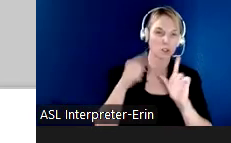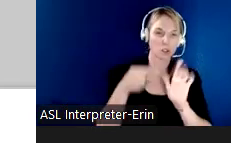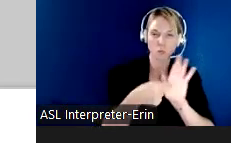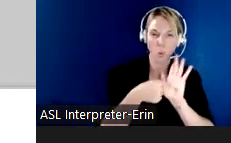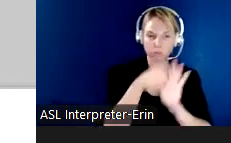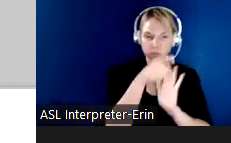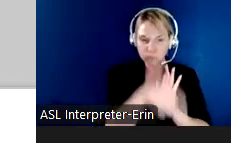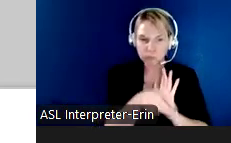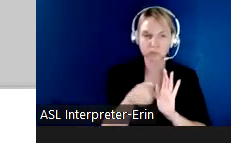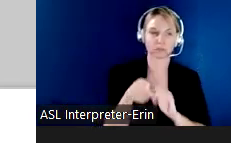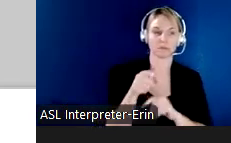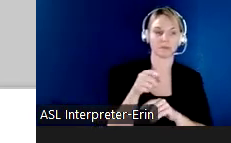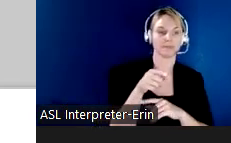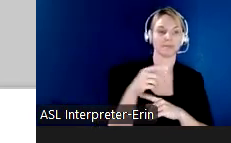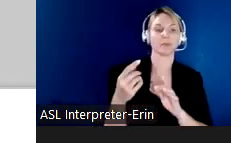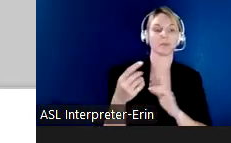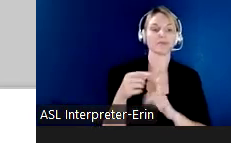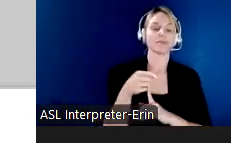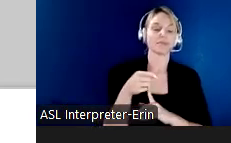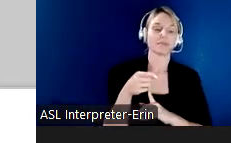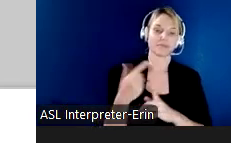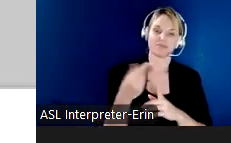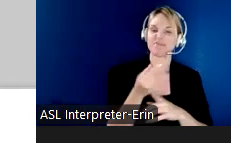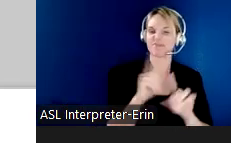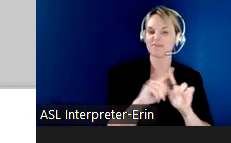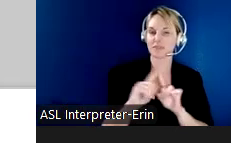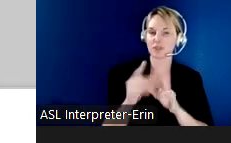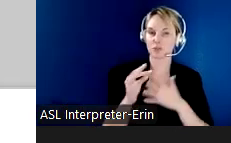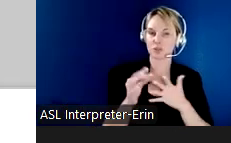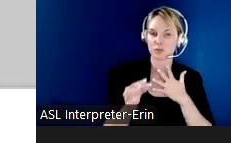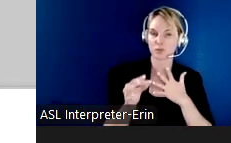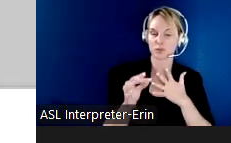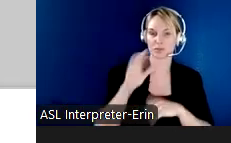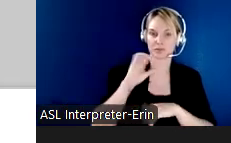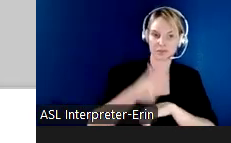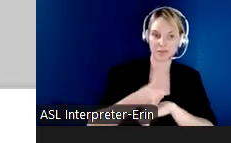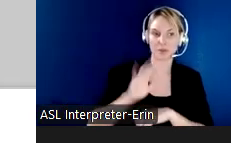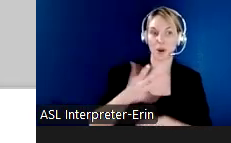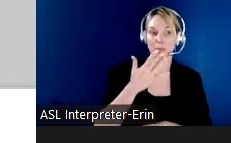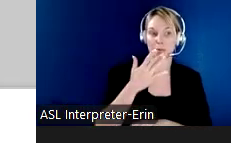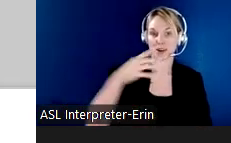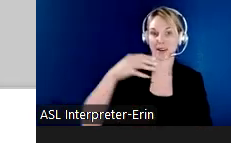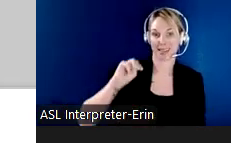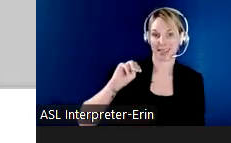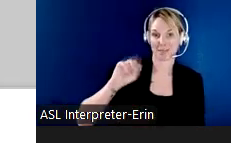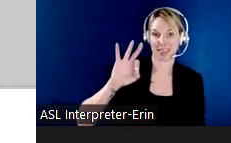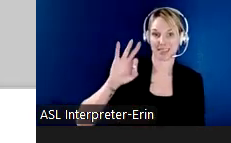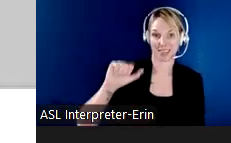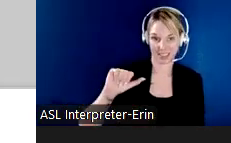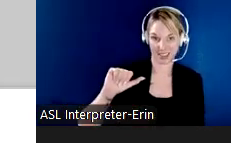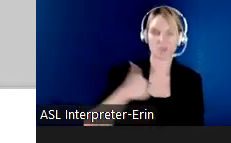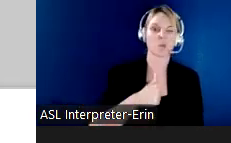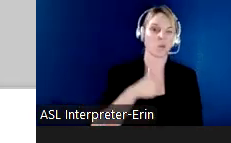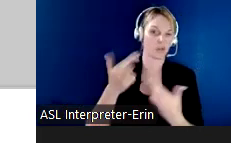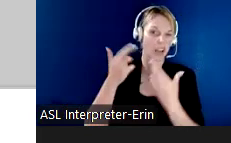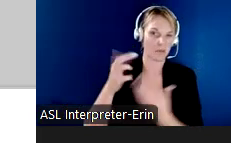the right. You have a few options for setting up your preferred MFA method. We recommend Microsoft Authenticator, but